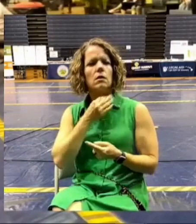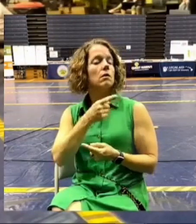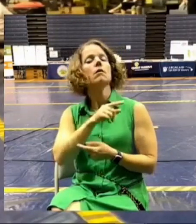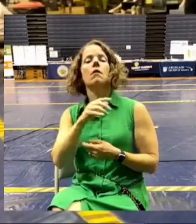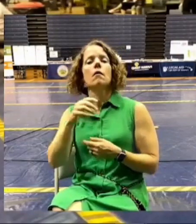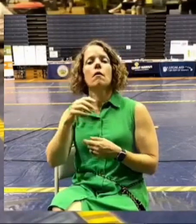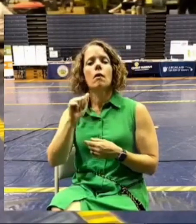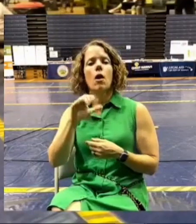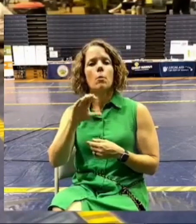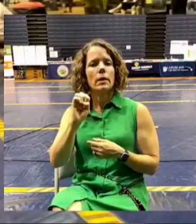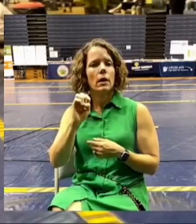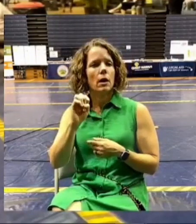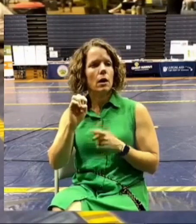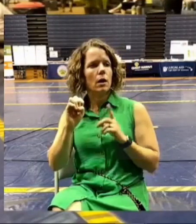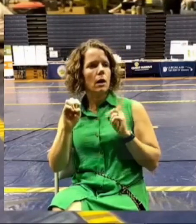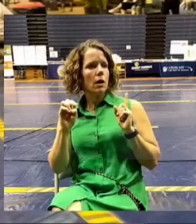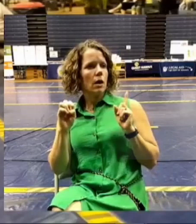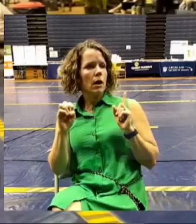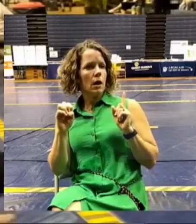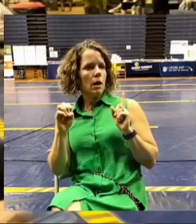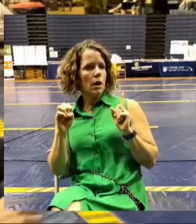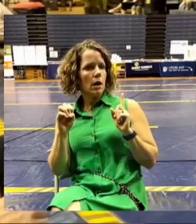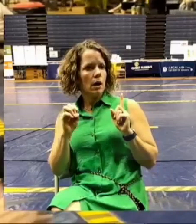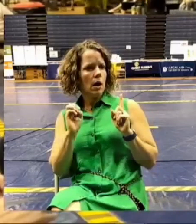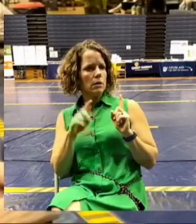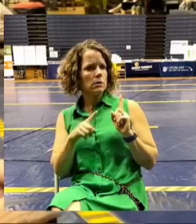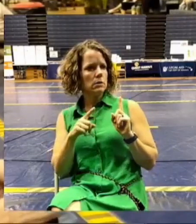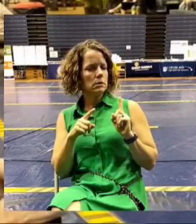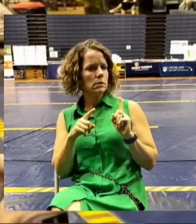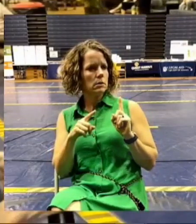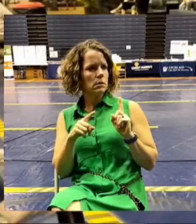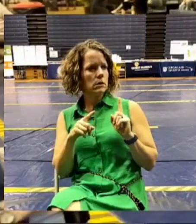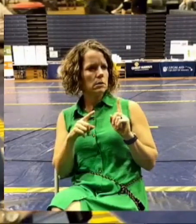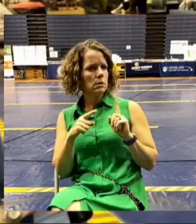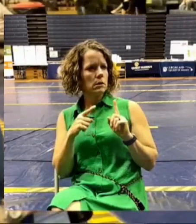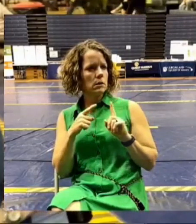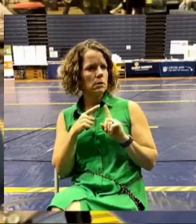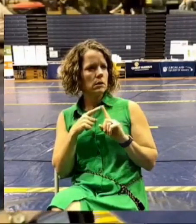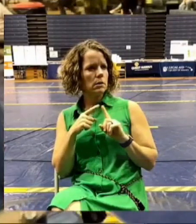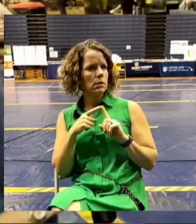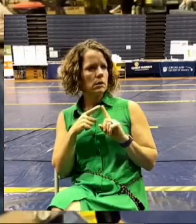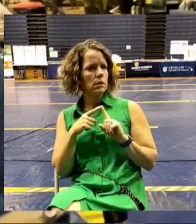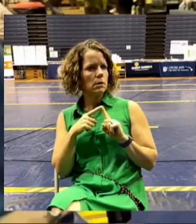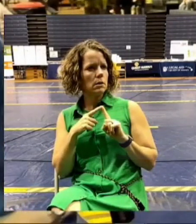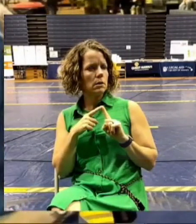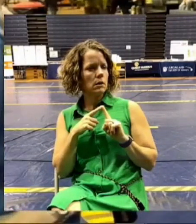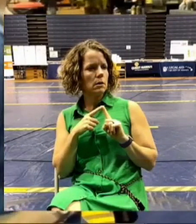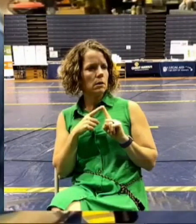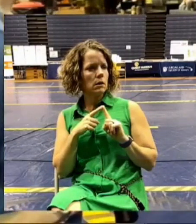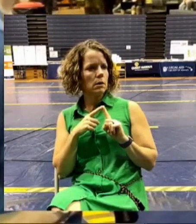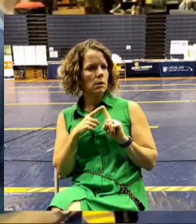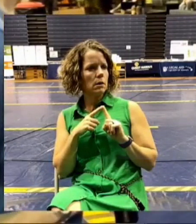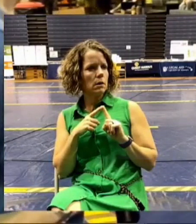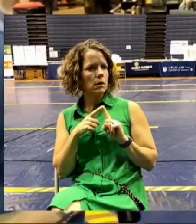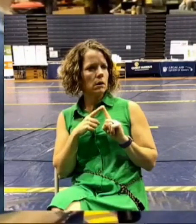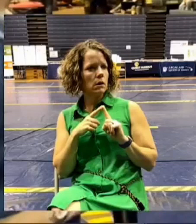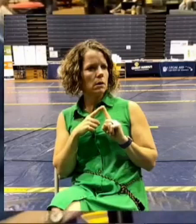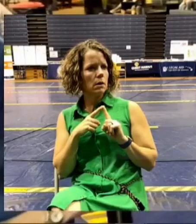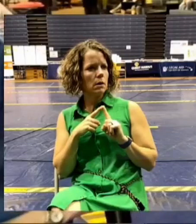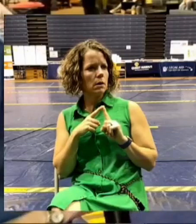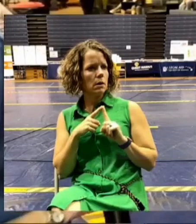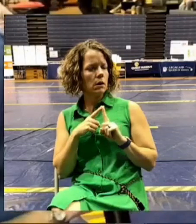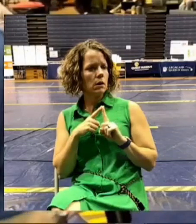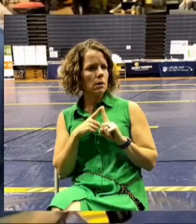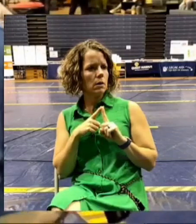the Colonel Army Corps could answer a question about when the properties are cleared, how